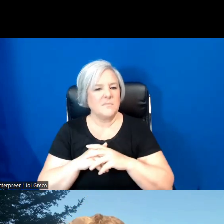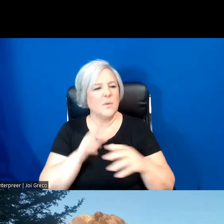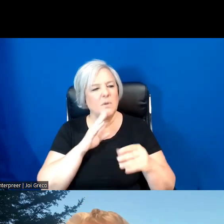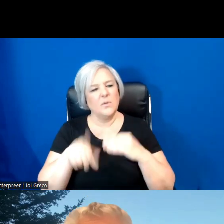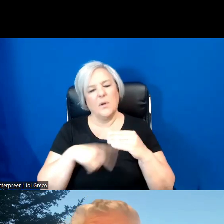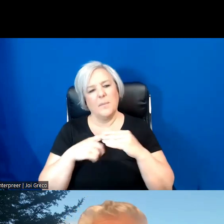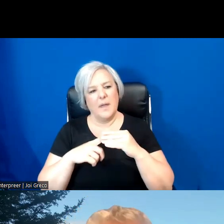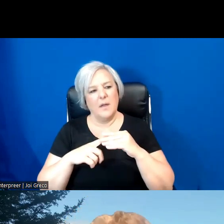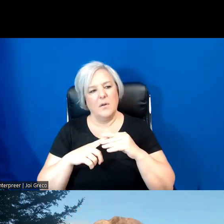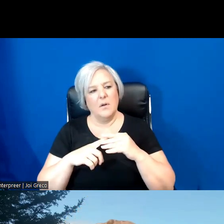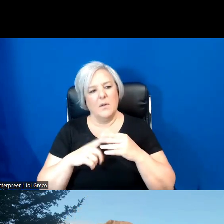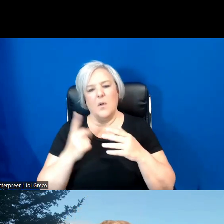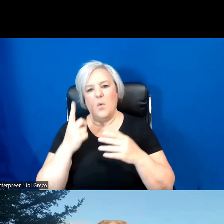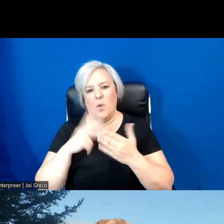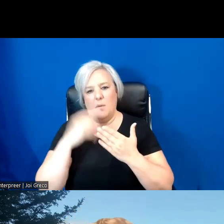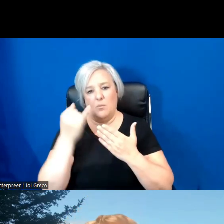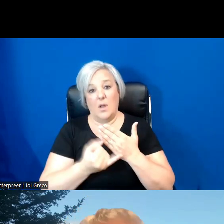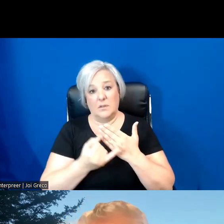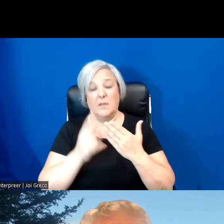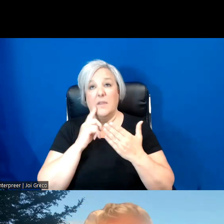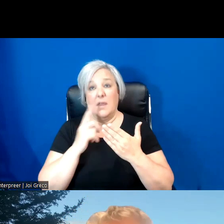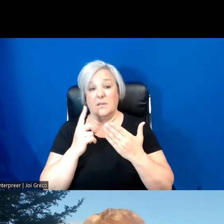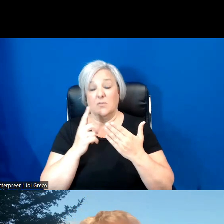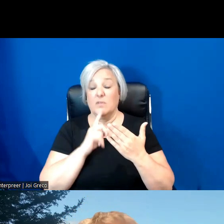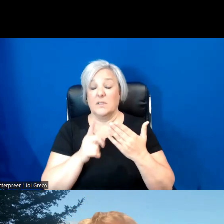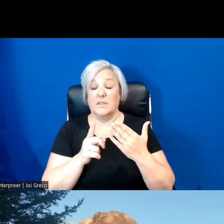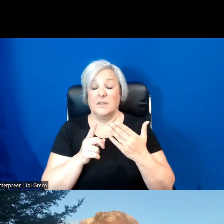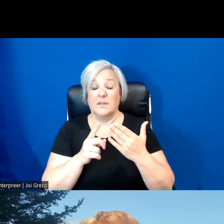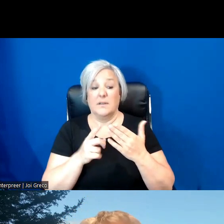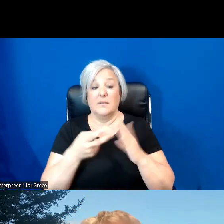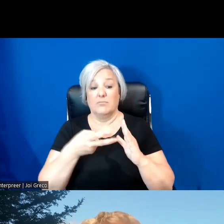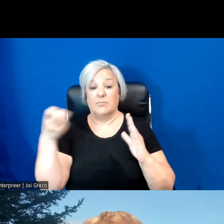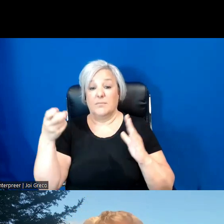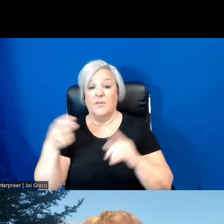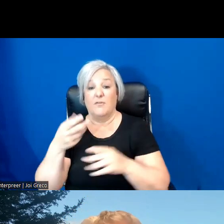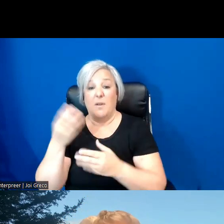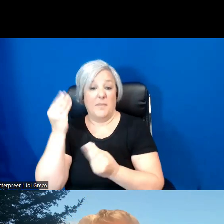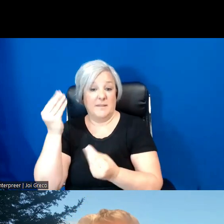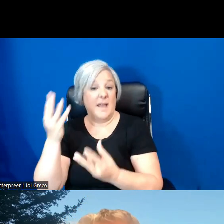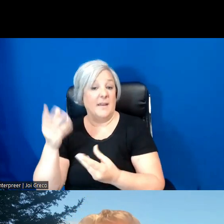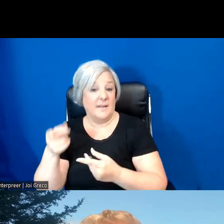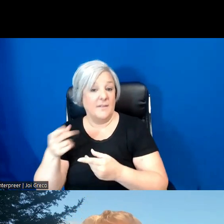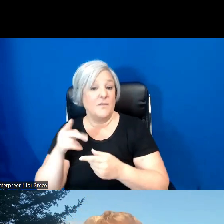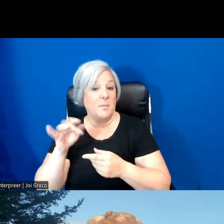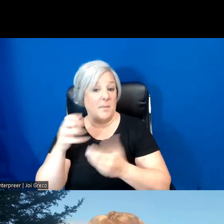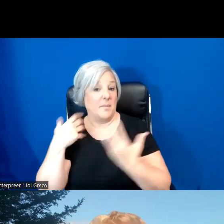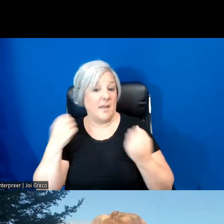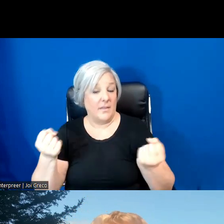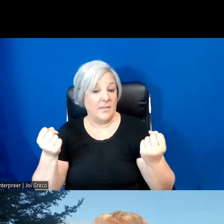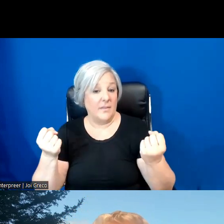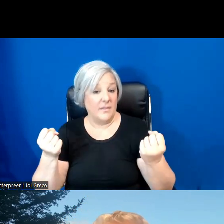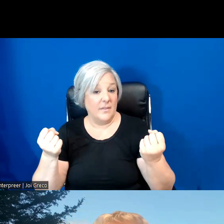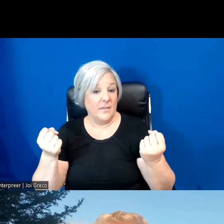bit about one project that has come out of some of the data work with public health. And